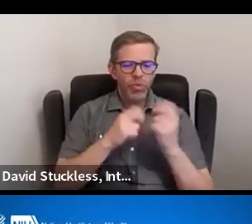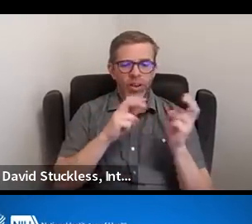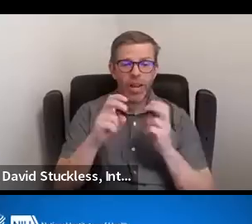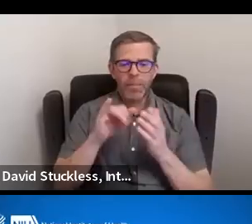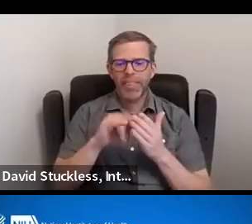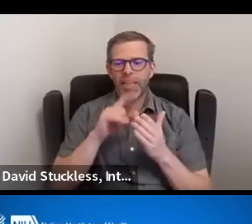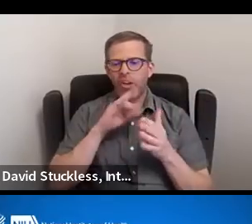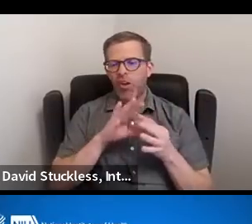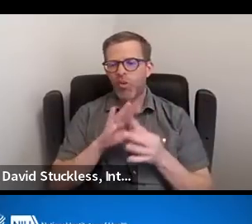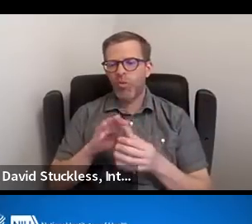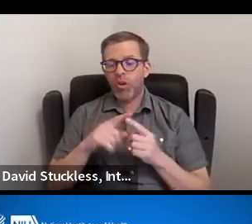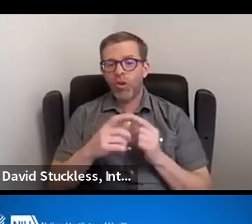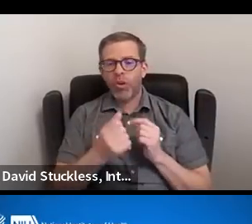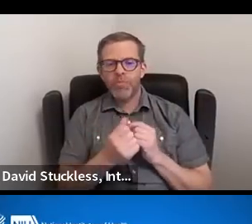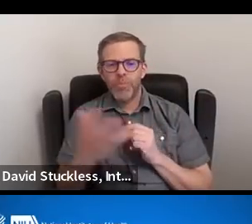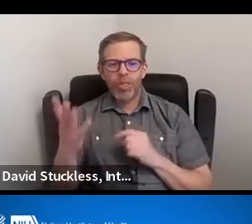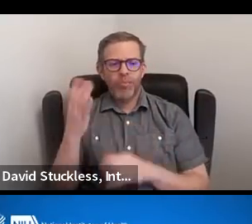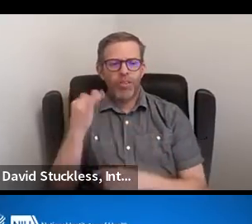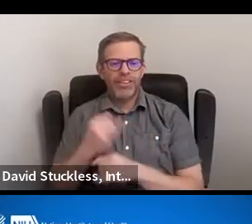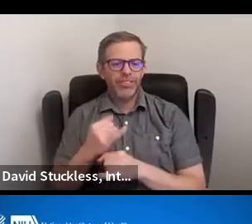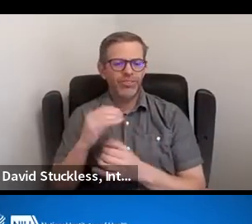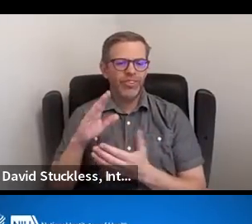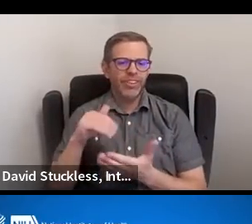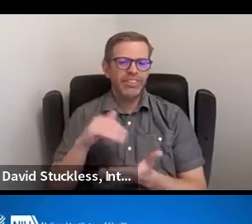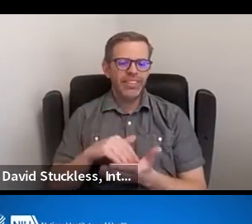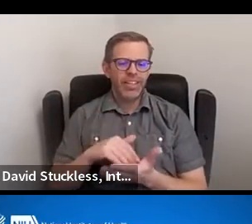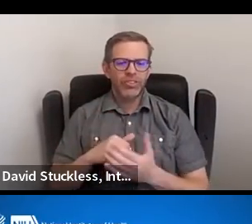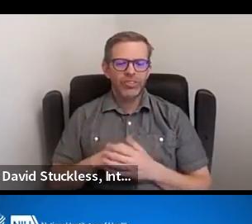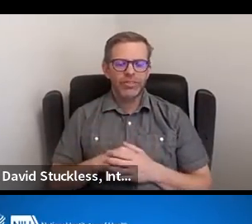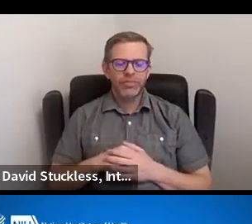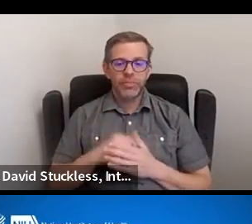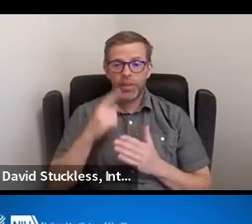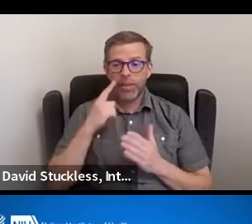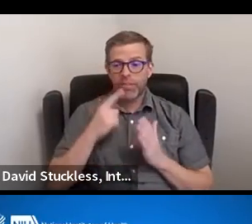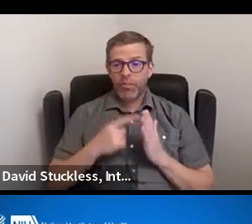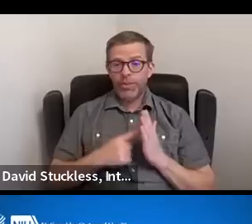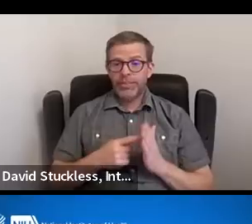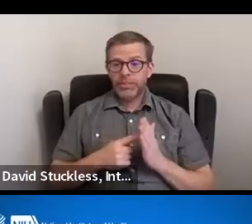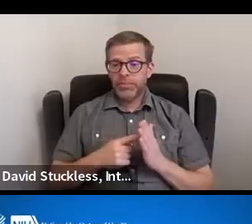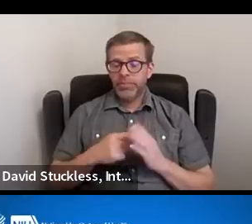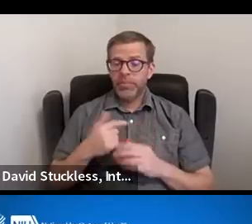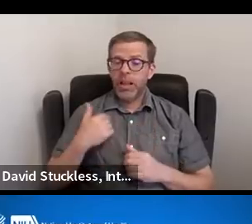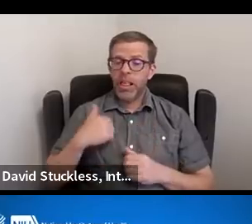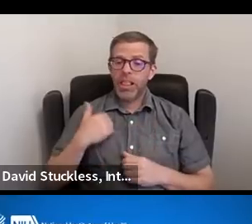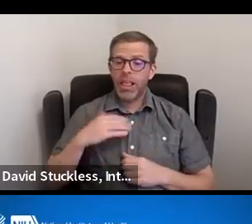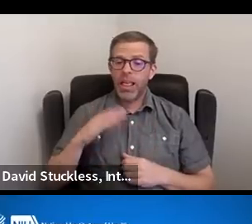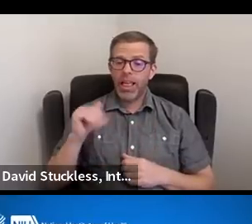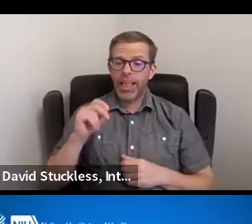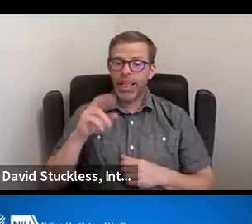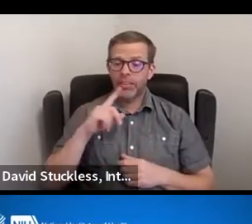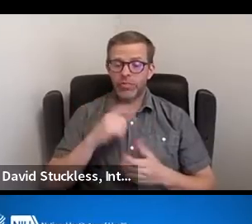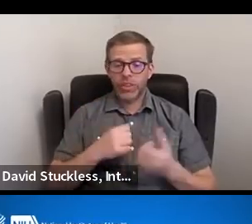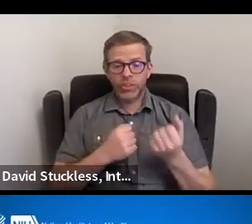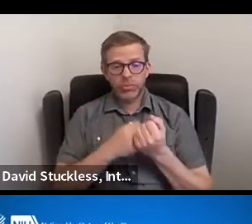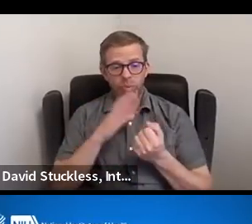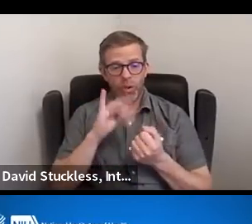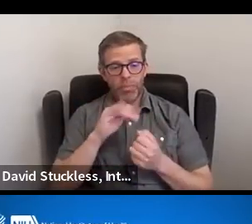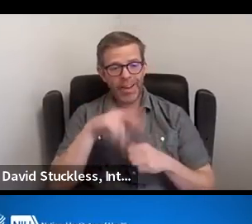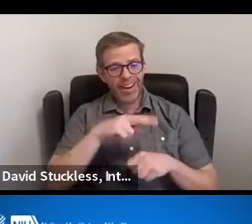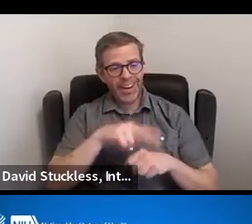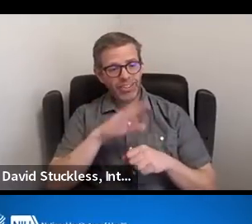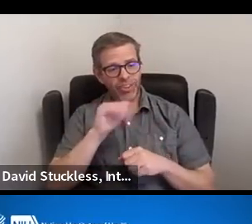are relevant to multiple institutes and centers. For example, is lung cancer supported by the National